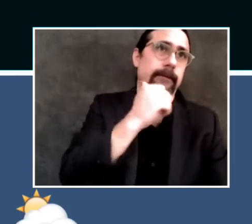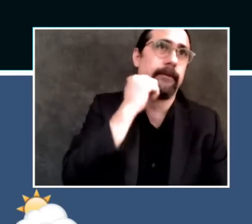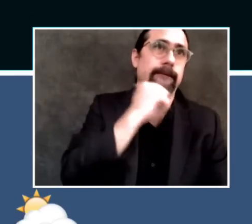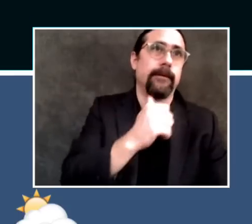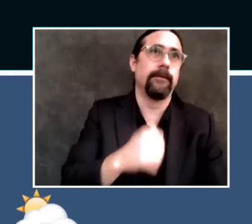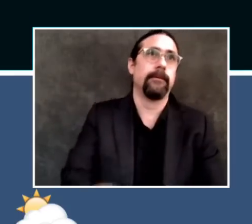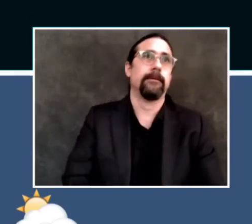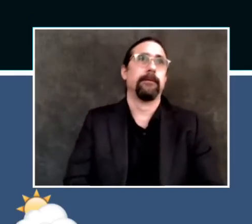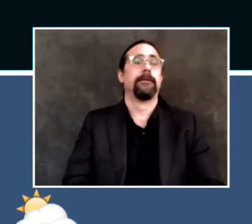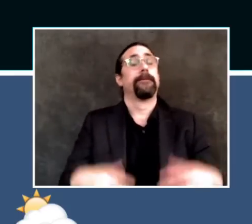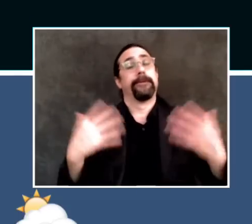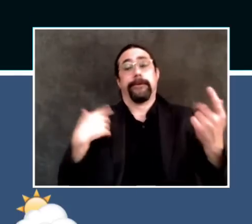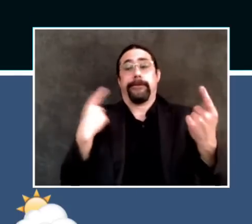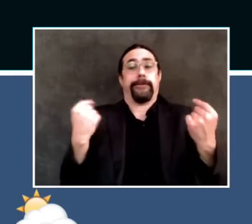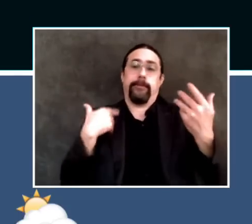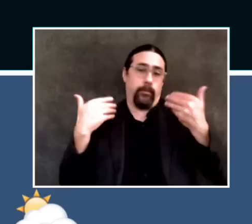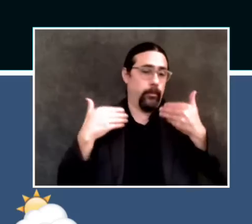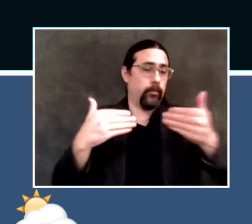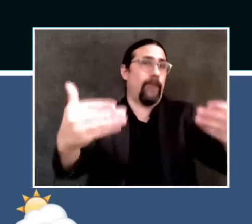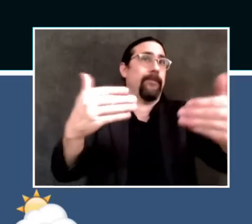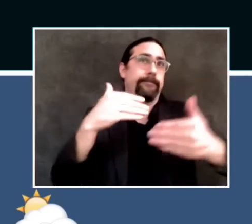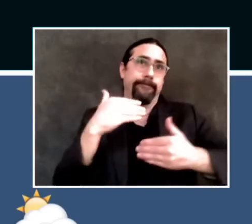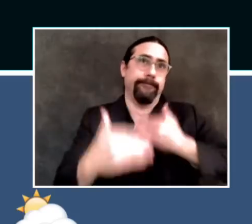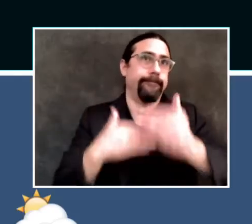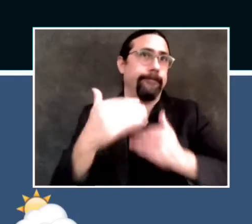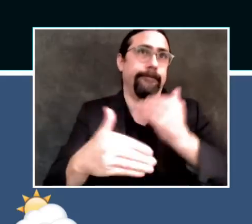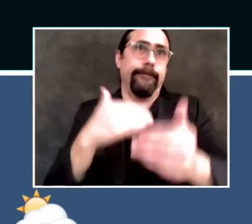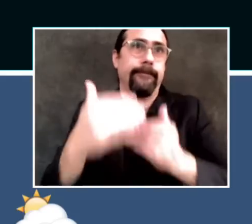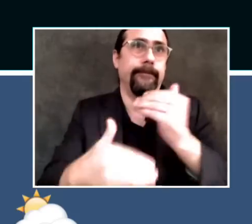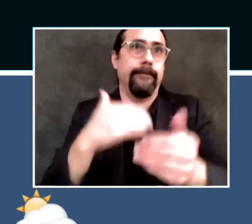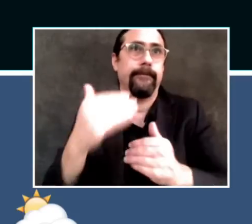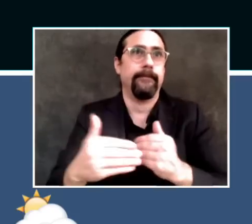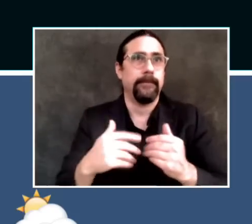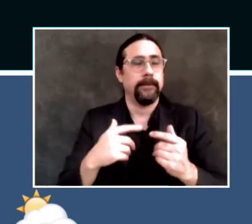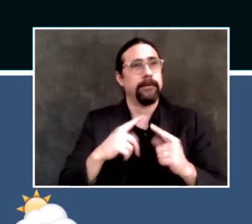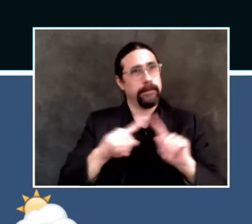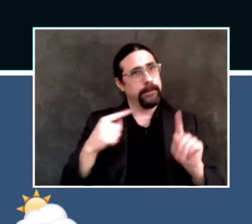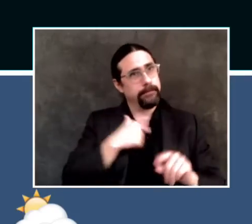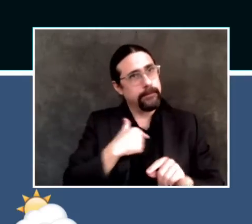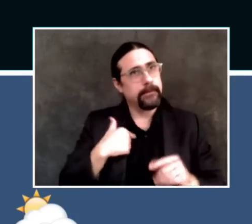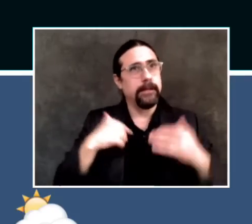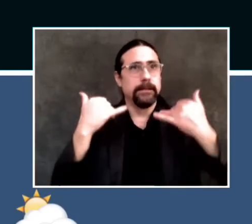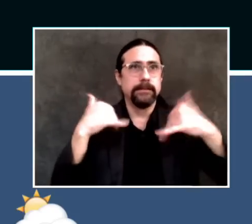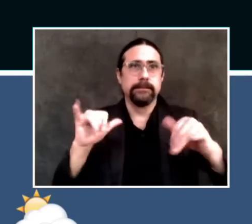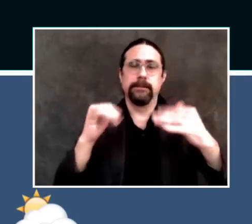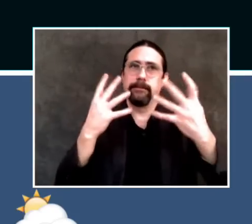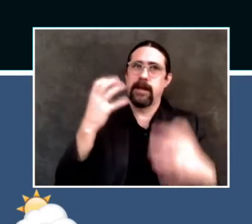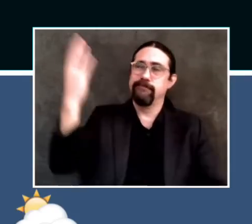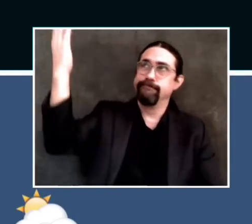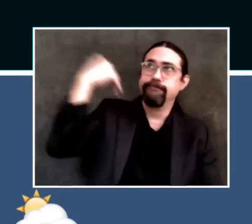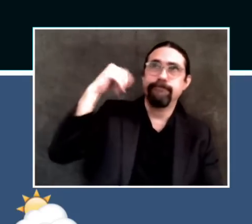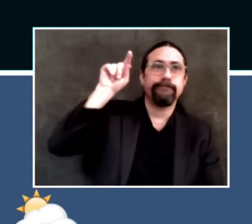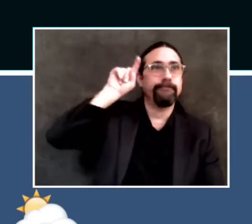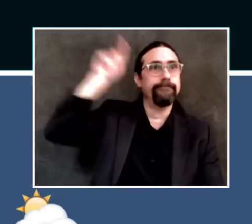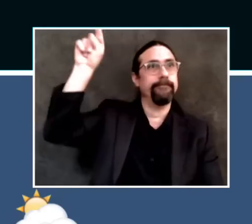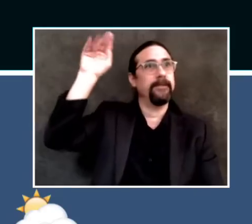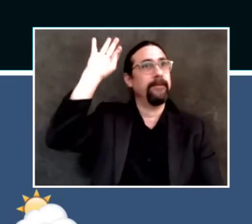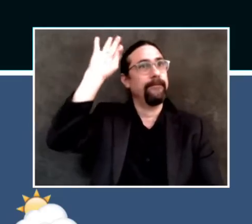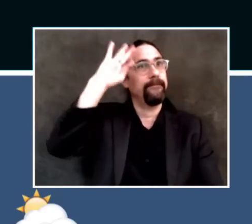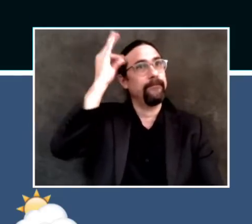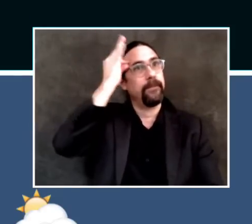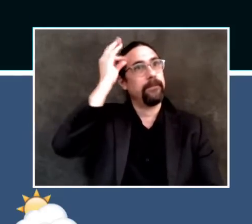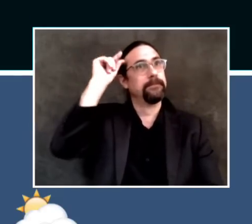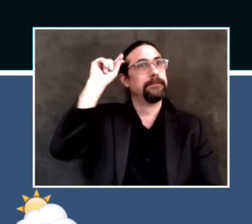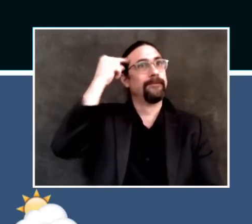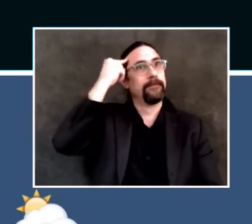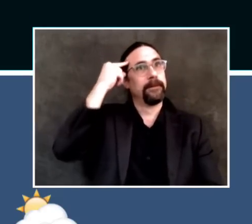still need them to produce in a way they have not done, because if we could get widespread testing, it would start to change the entire strategy and allow us to